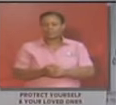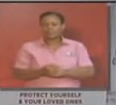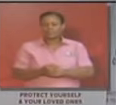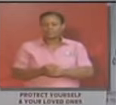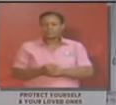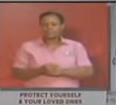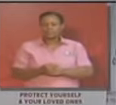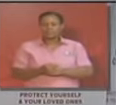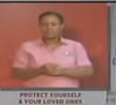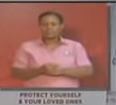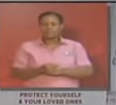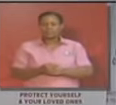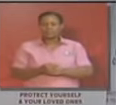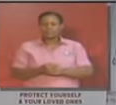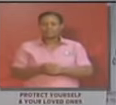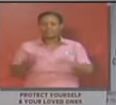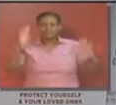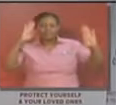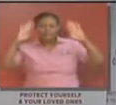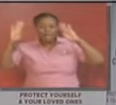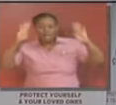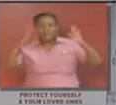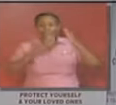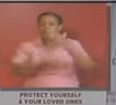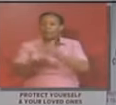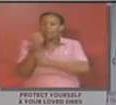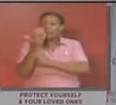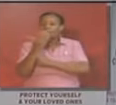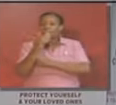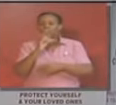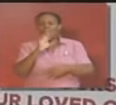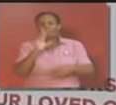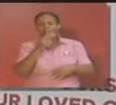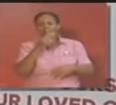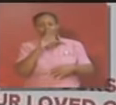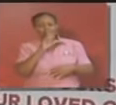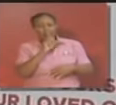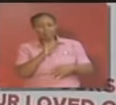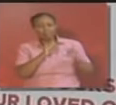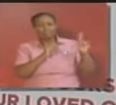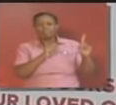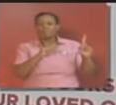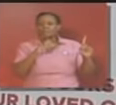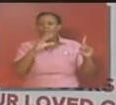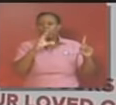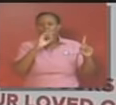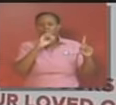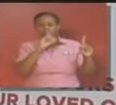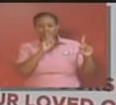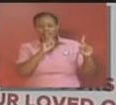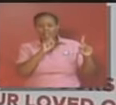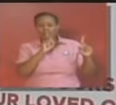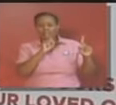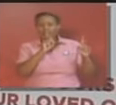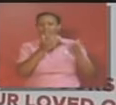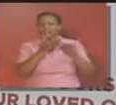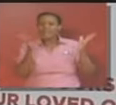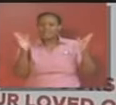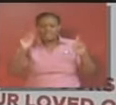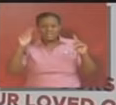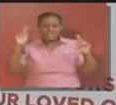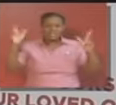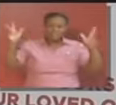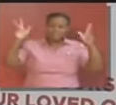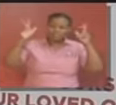Hello, good morning. Good morning, Dr. Hinds. Good morning, Ms. Alcantara. Good morning to the media. Good morning to the viewing and